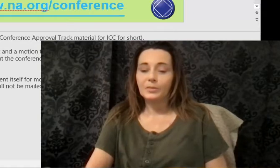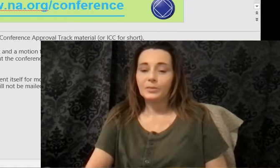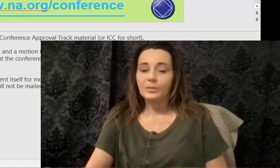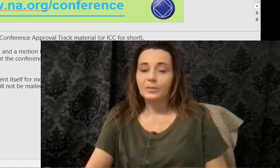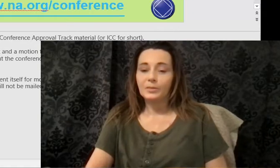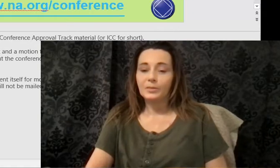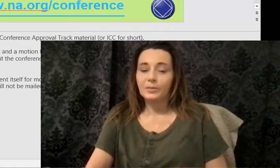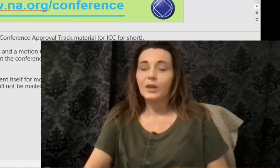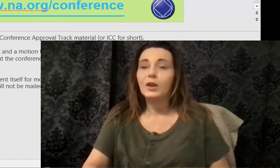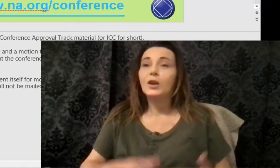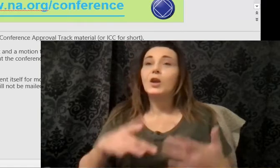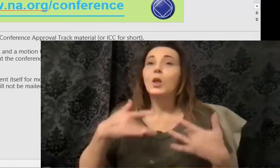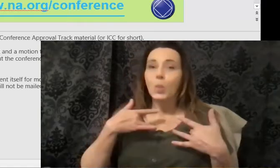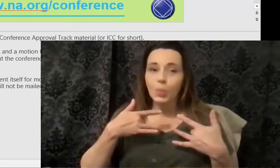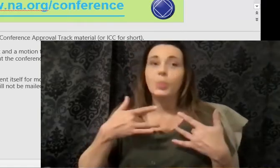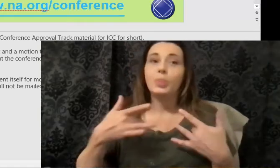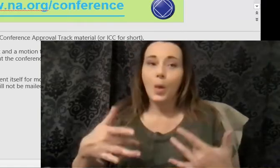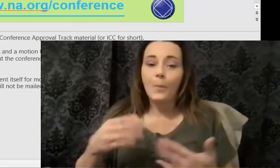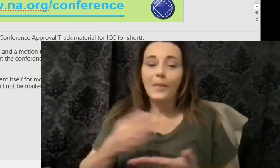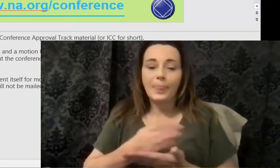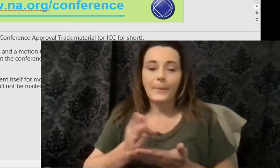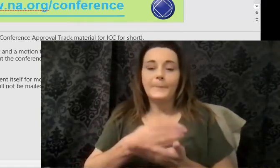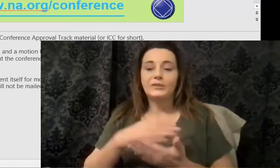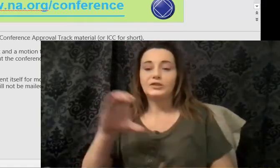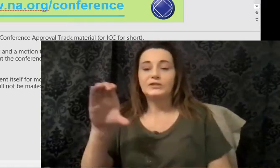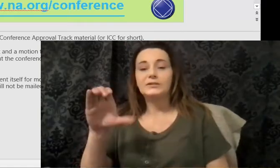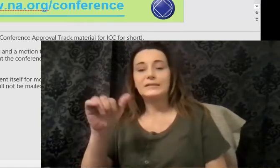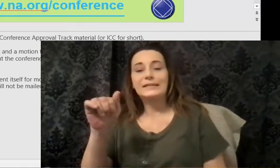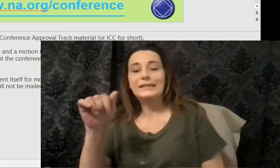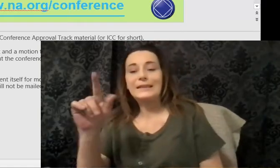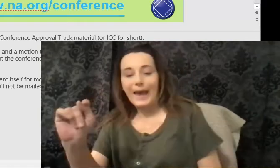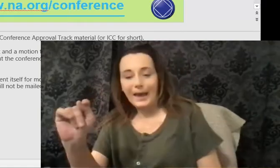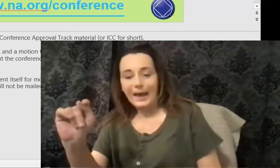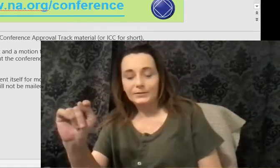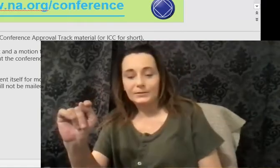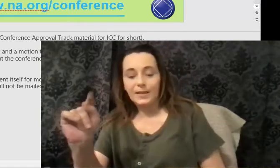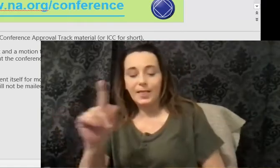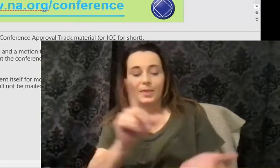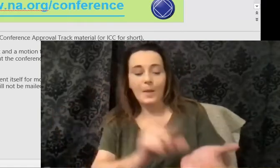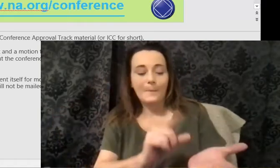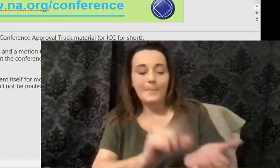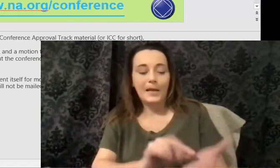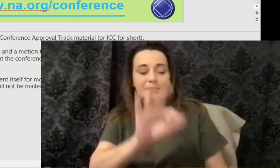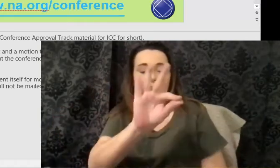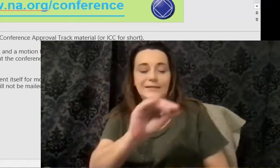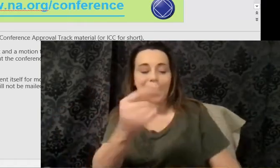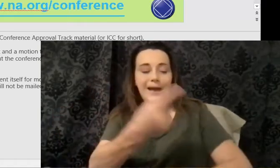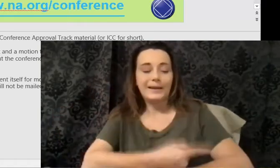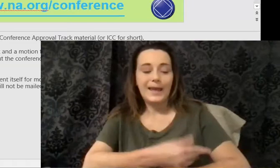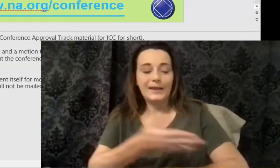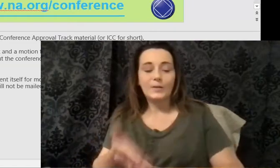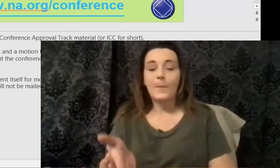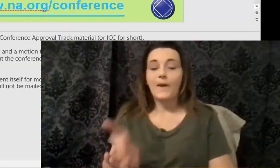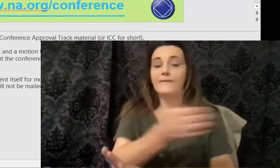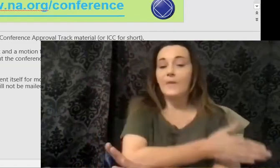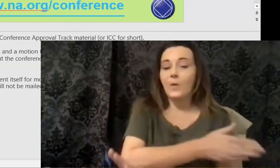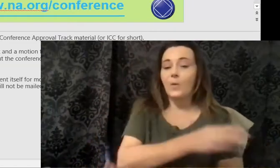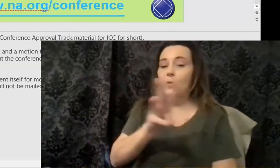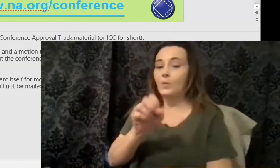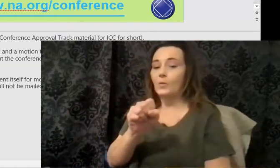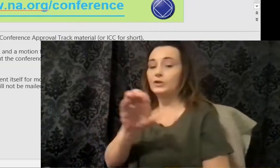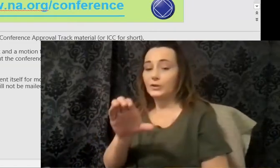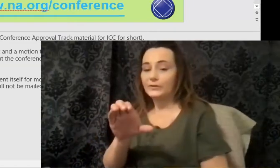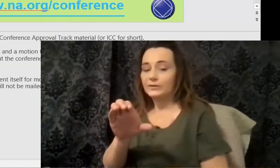CAT, right? And that's normally published 90 days before the World Service Conference. And it's usually